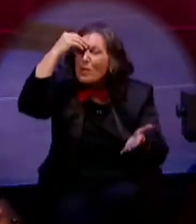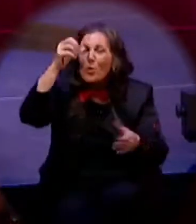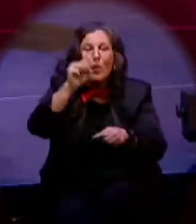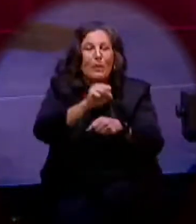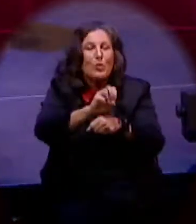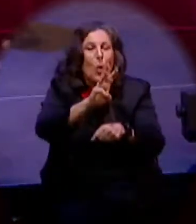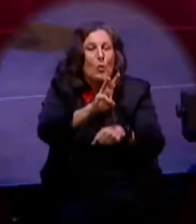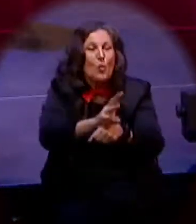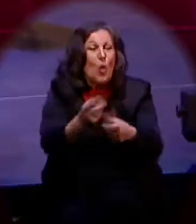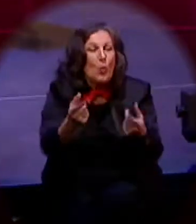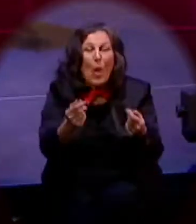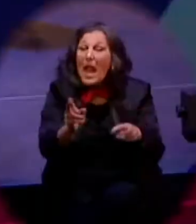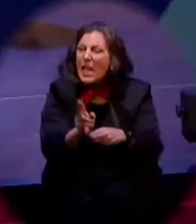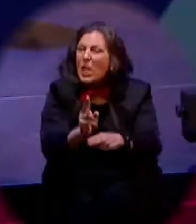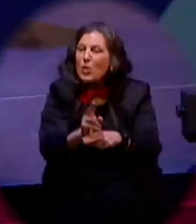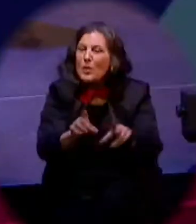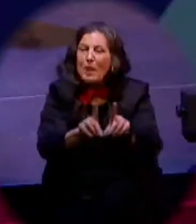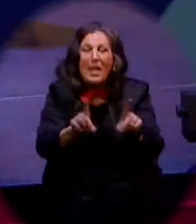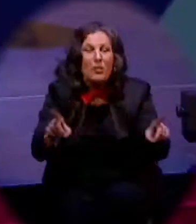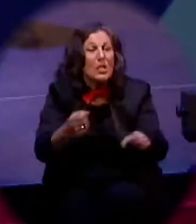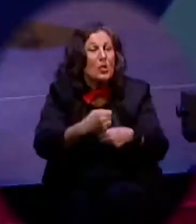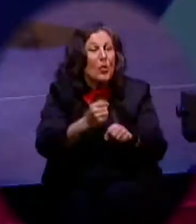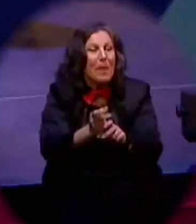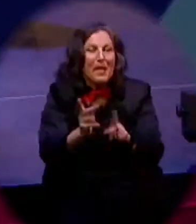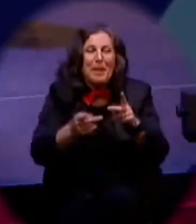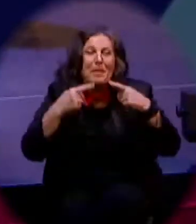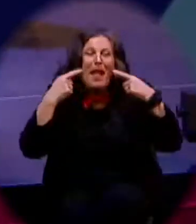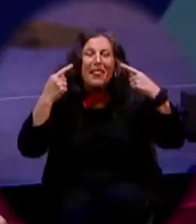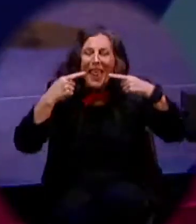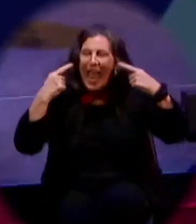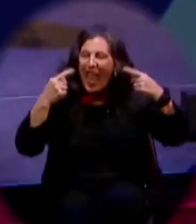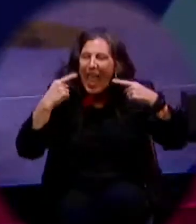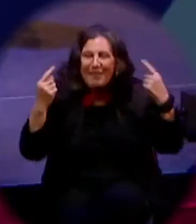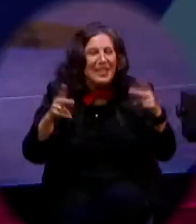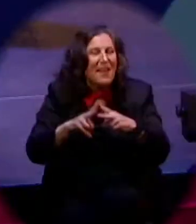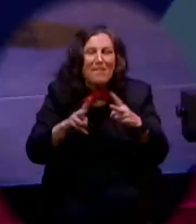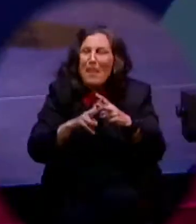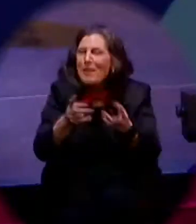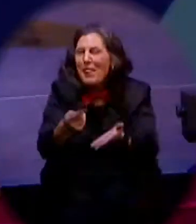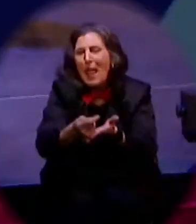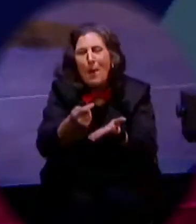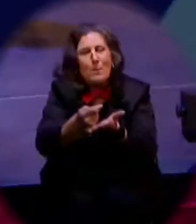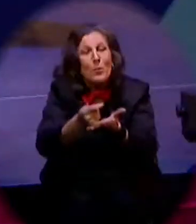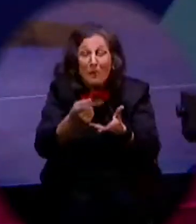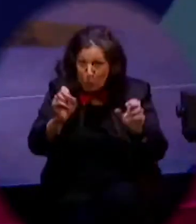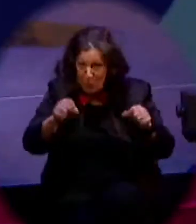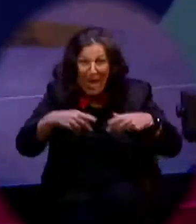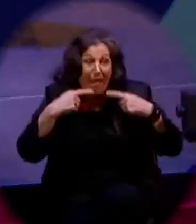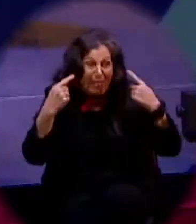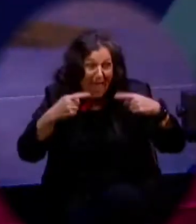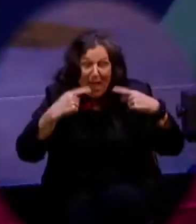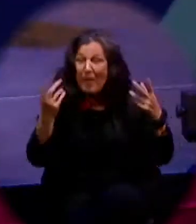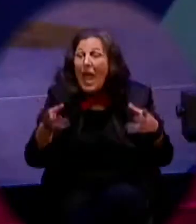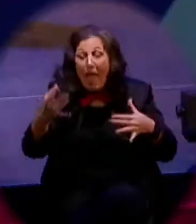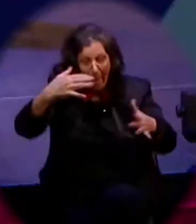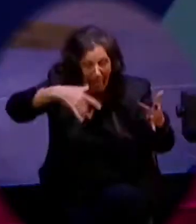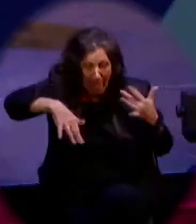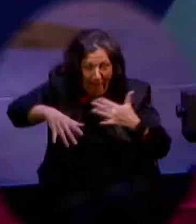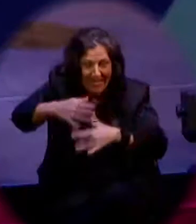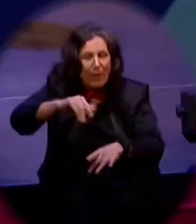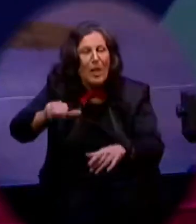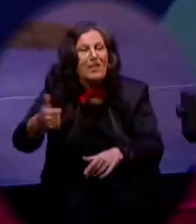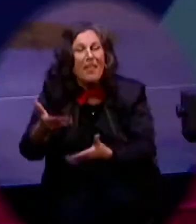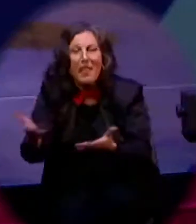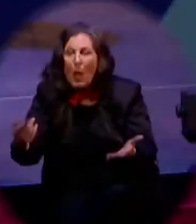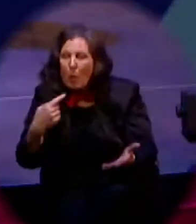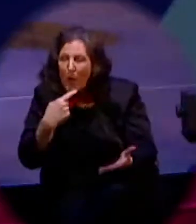social work is that I can use my degree to make people laugh. And it's very therapeutic. If you guys can laugh and just hang out. Another thing I wanted